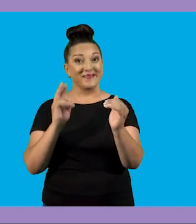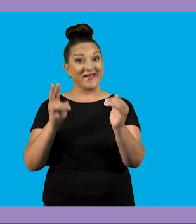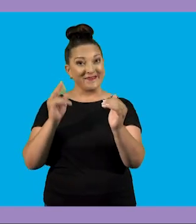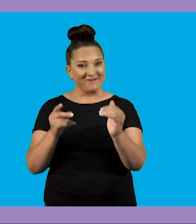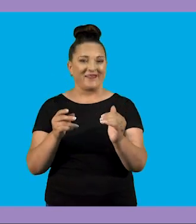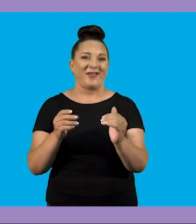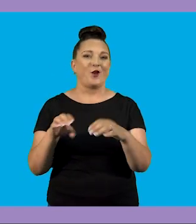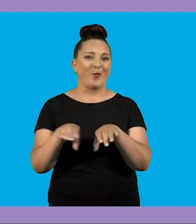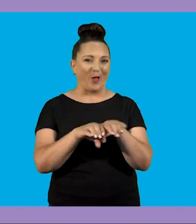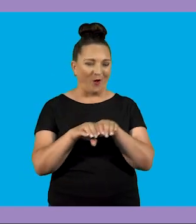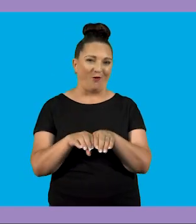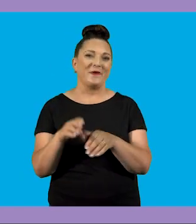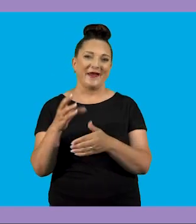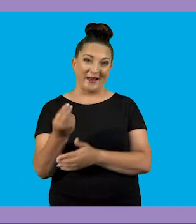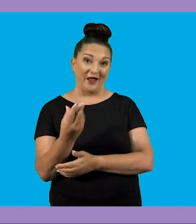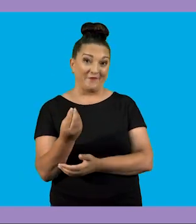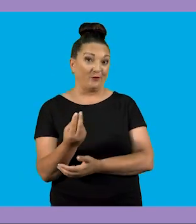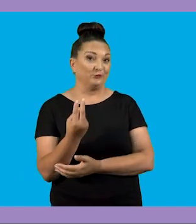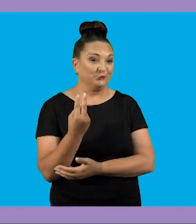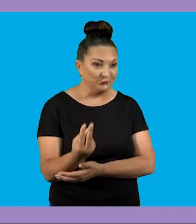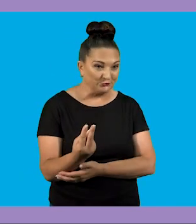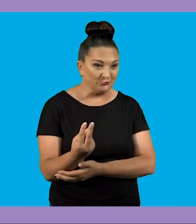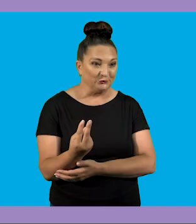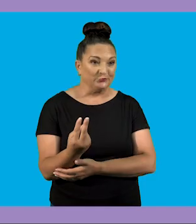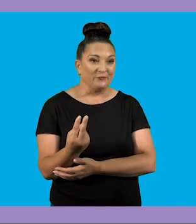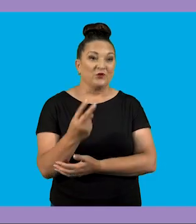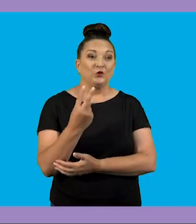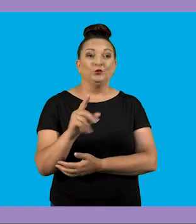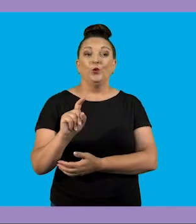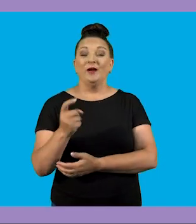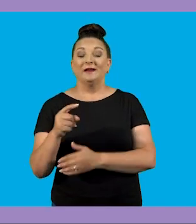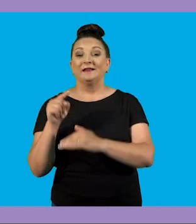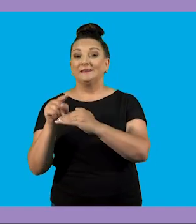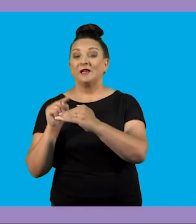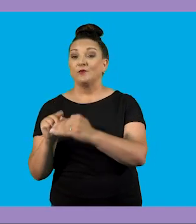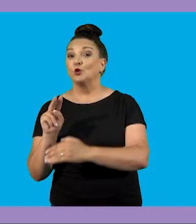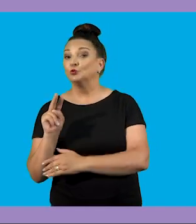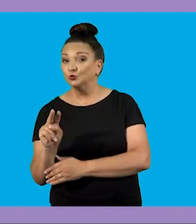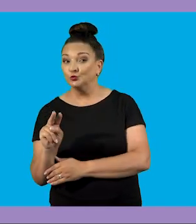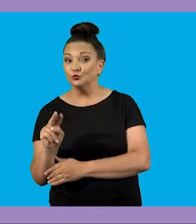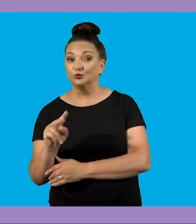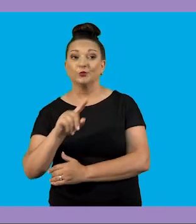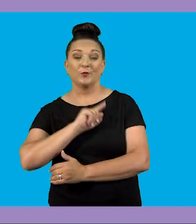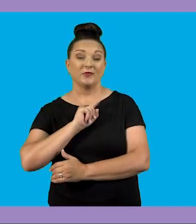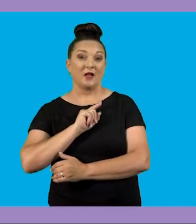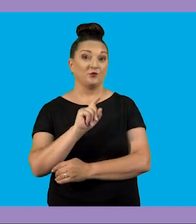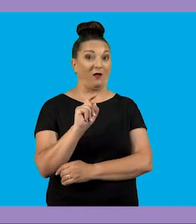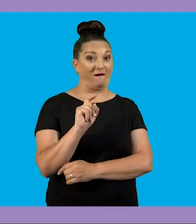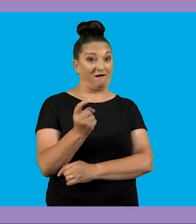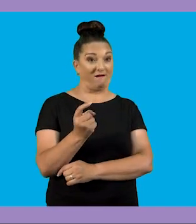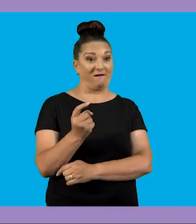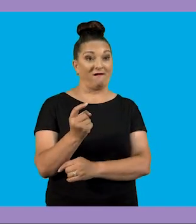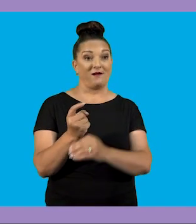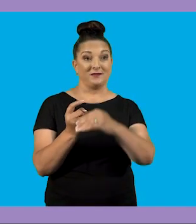factor, and that common factor is 2. Then we are going to say 2x divided by 2, that is going to leave us